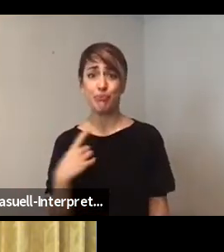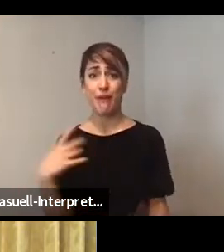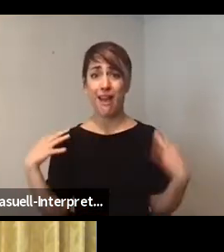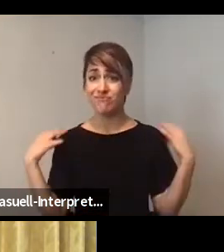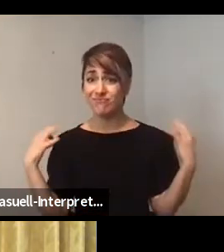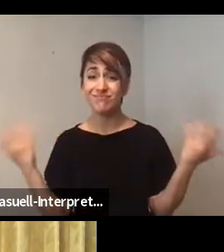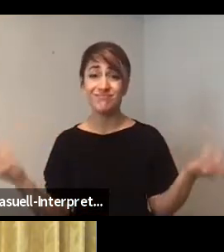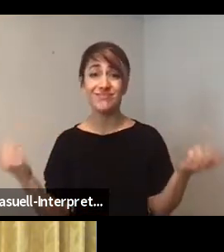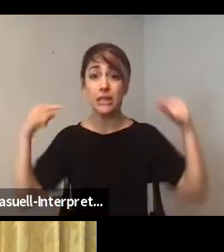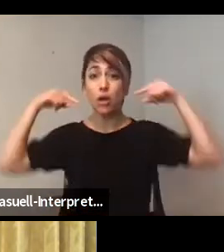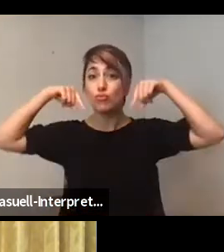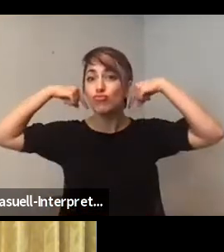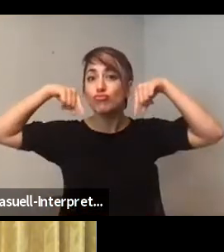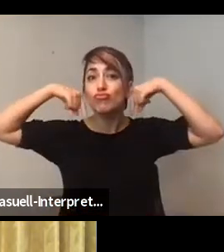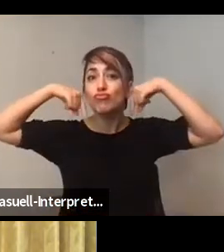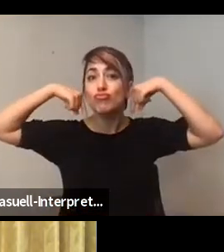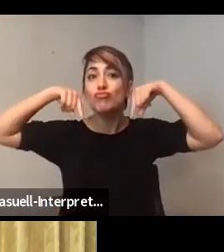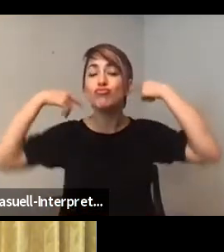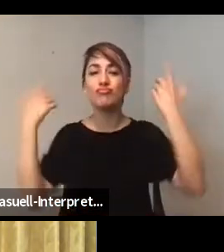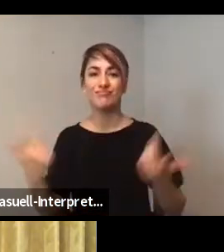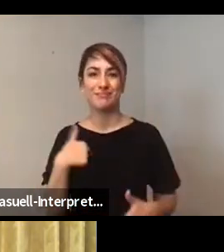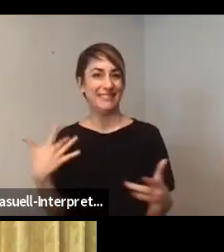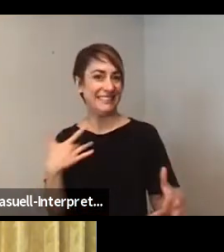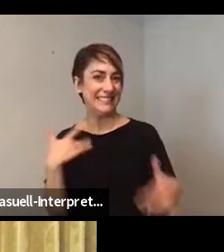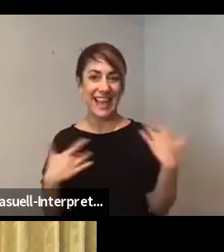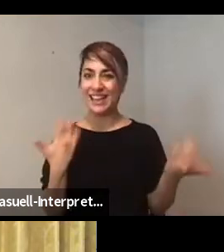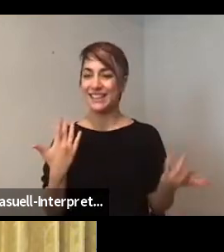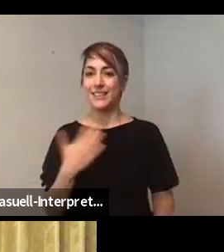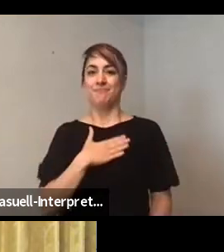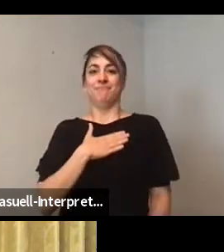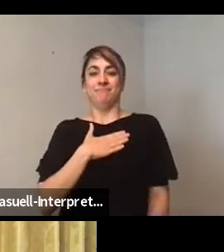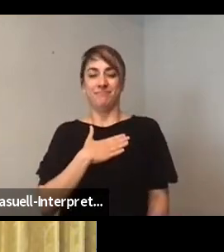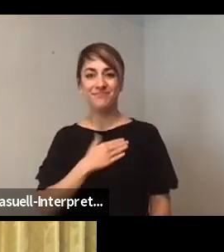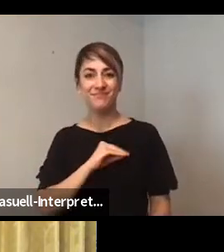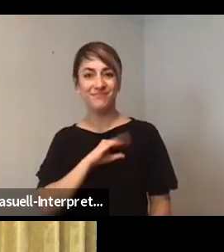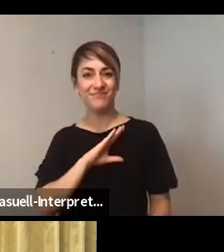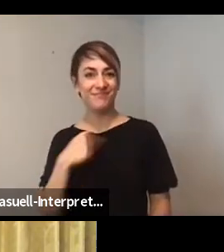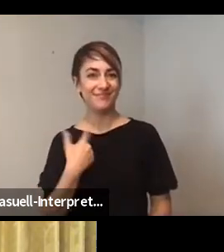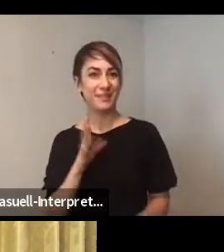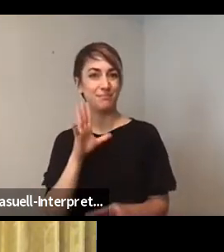very excited, happy, and honored to be part of this conversation. So thank you for having me.